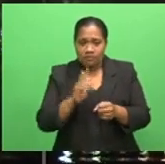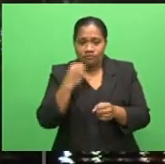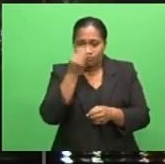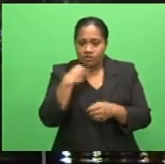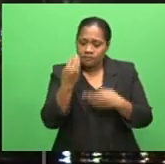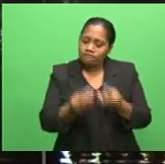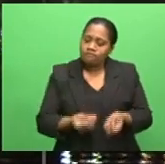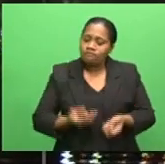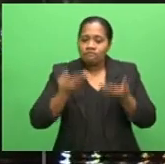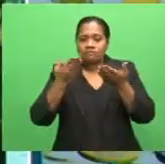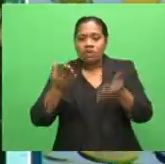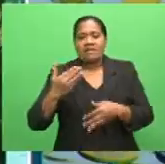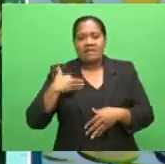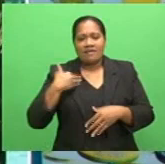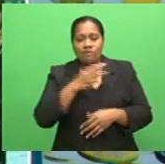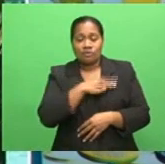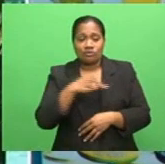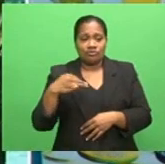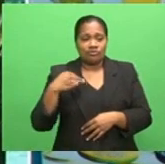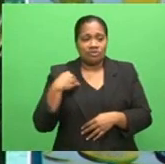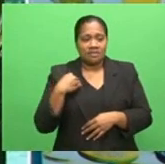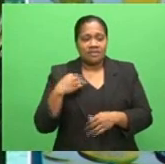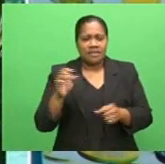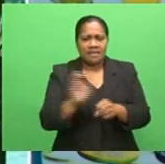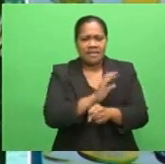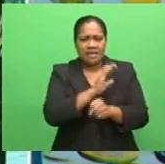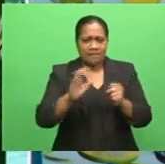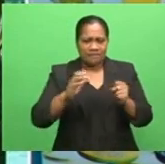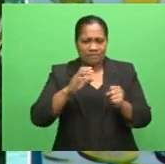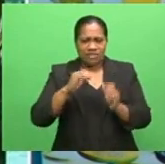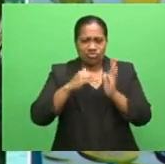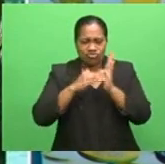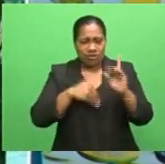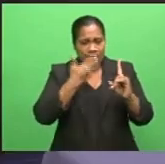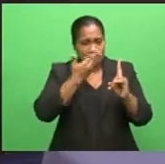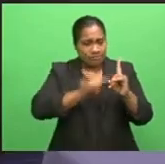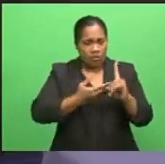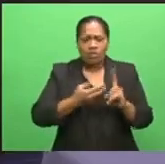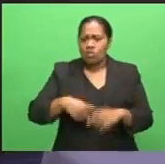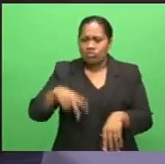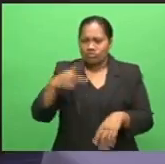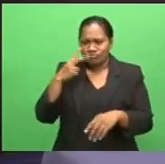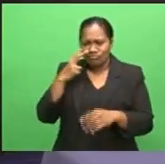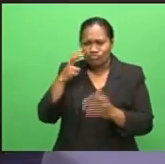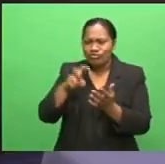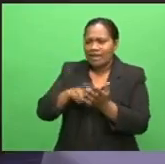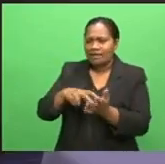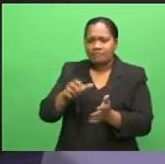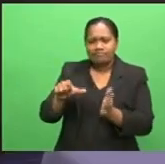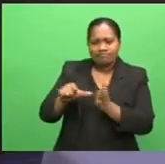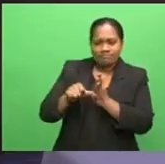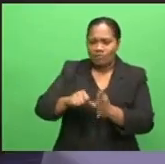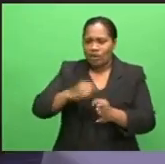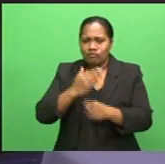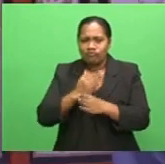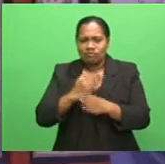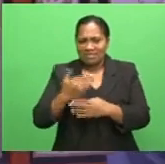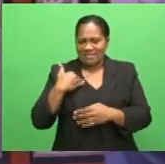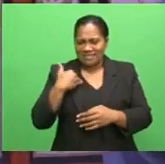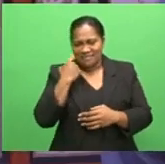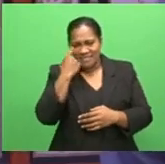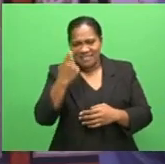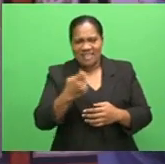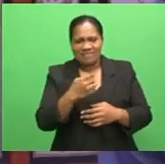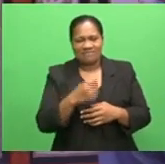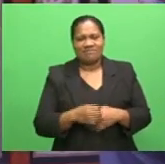Health Ministry. Company Chair Iqbal Janif says they recognize the hard work put in place by the healthcare professionals. The company